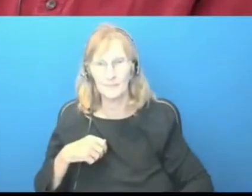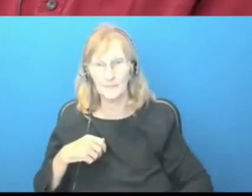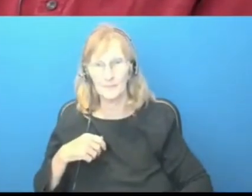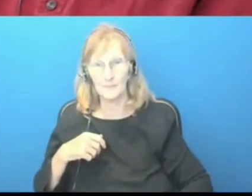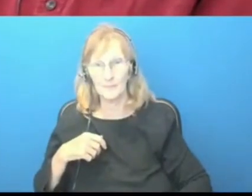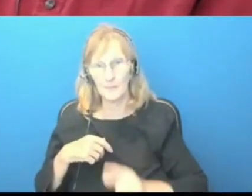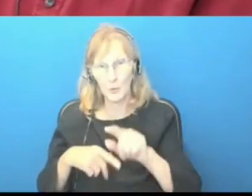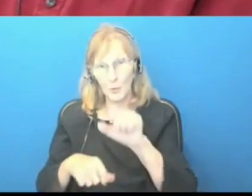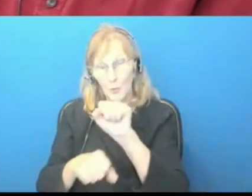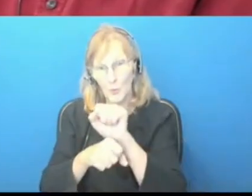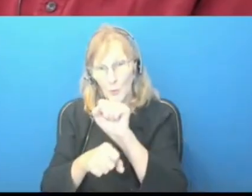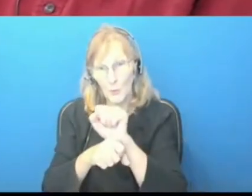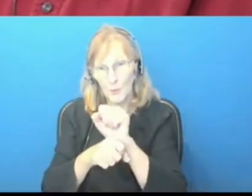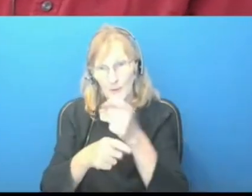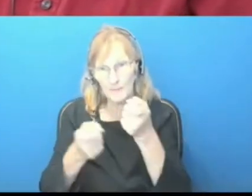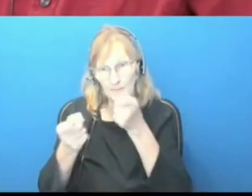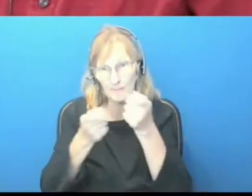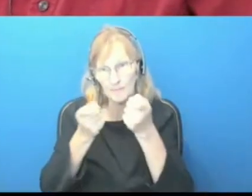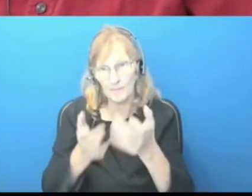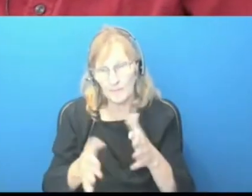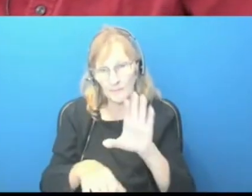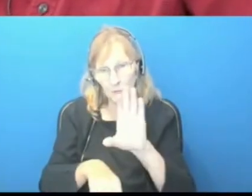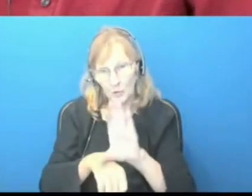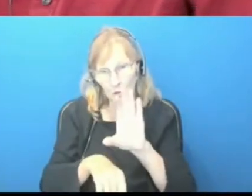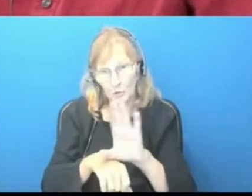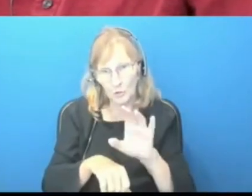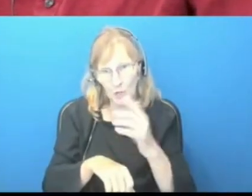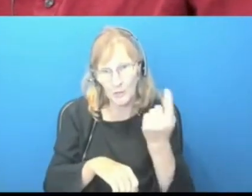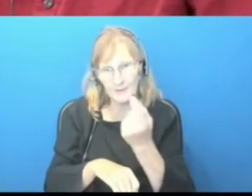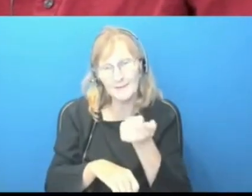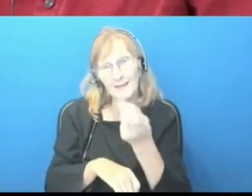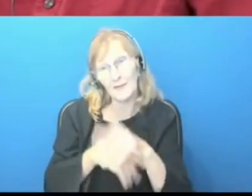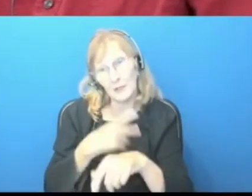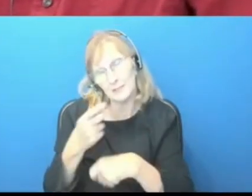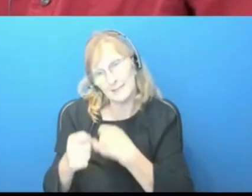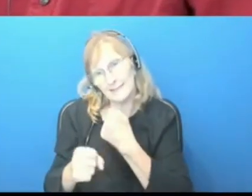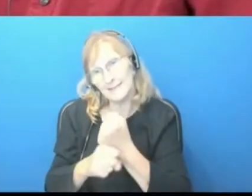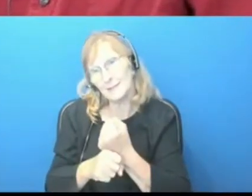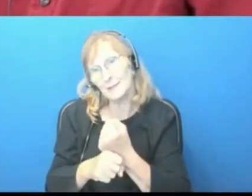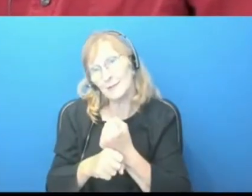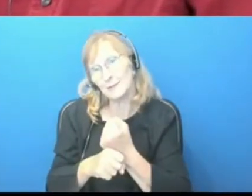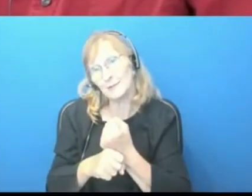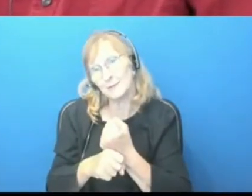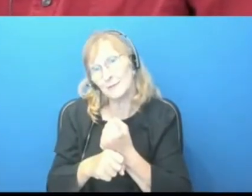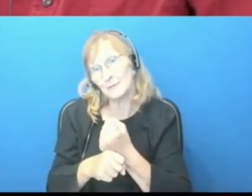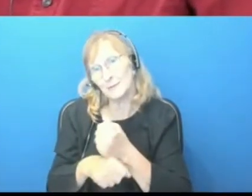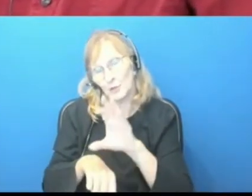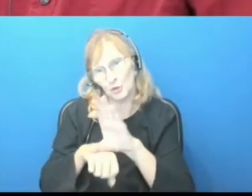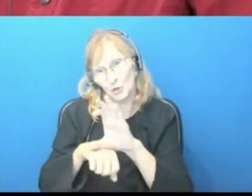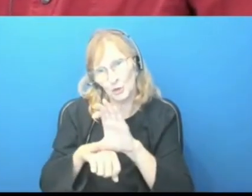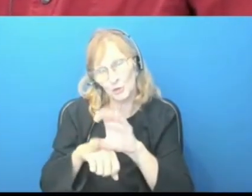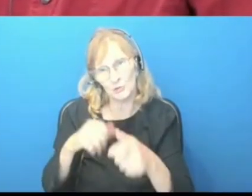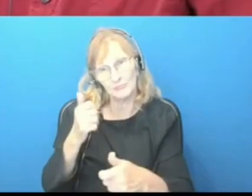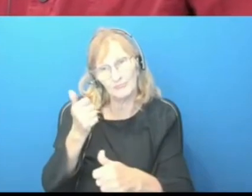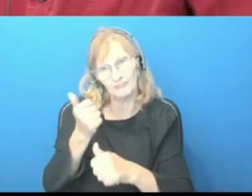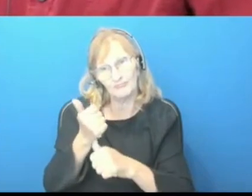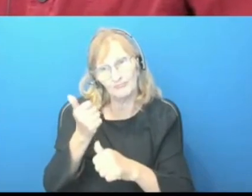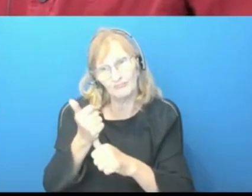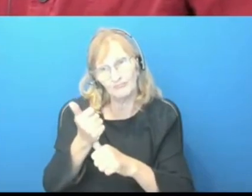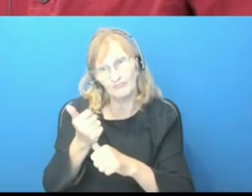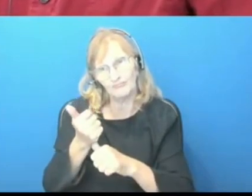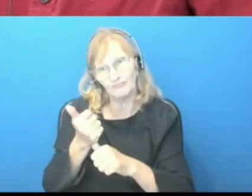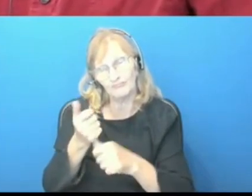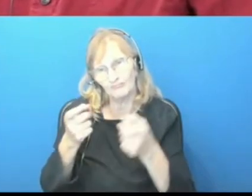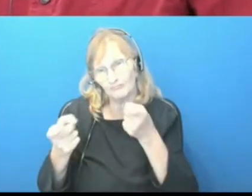as administrator of the church for a time? Several years I was church administrator because